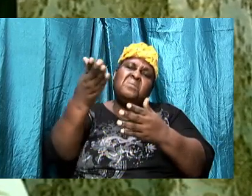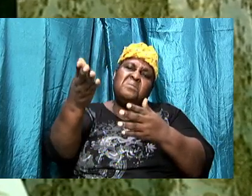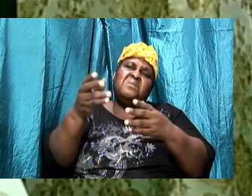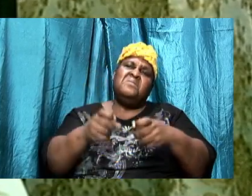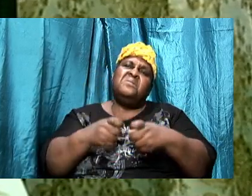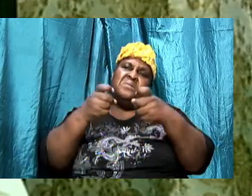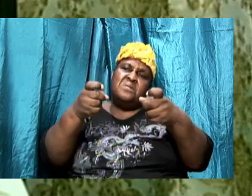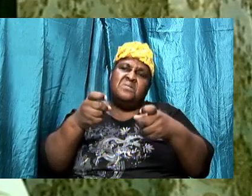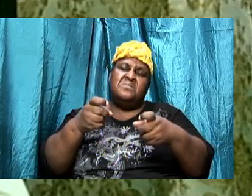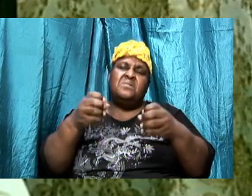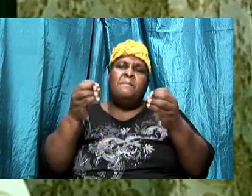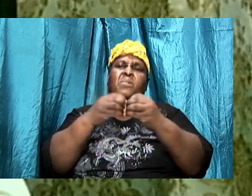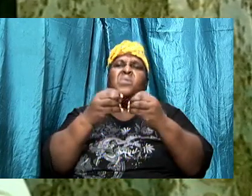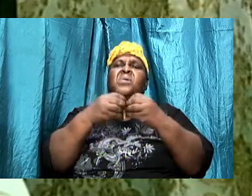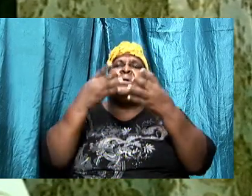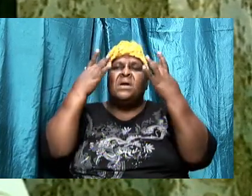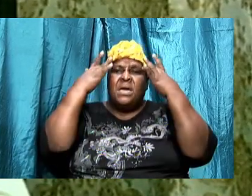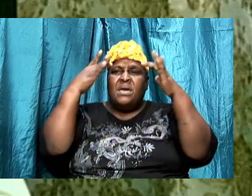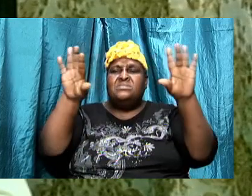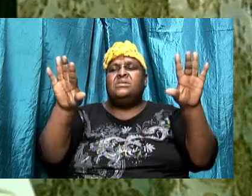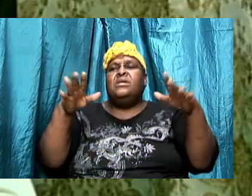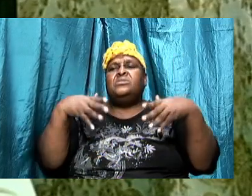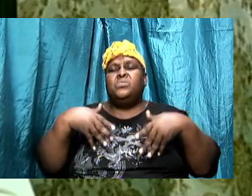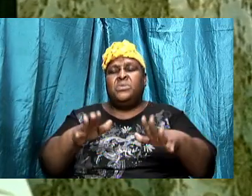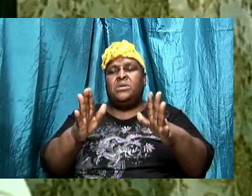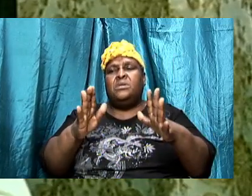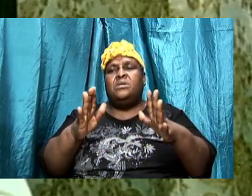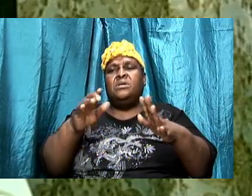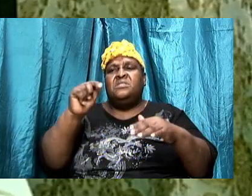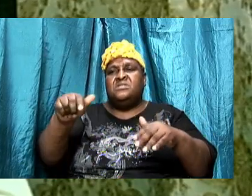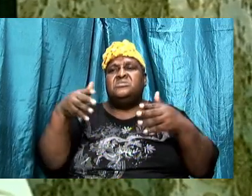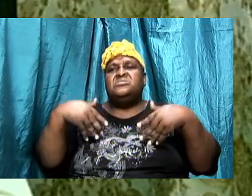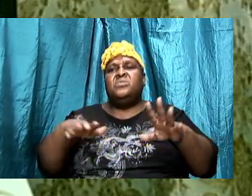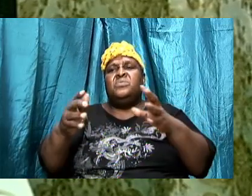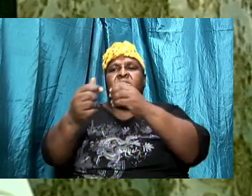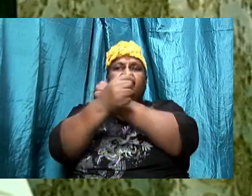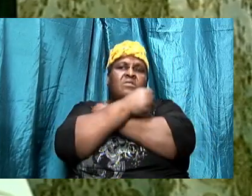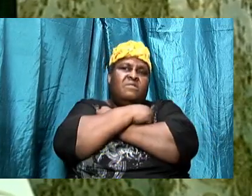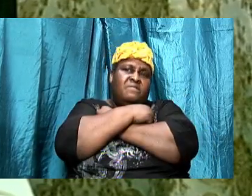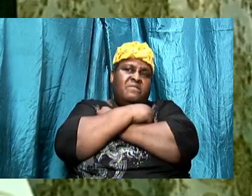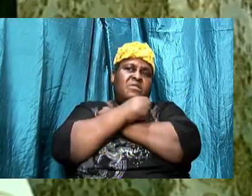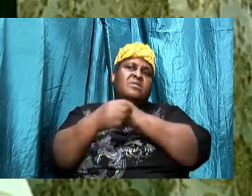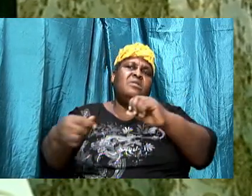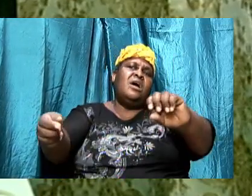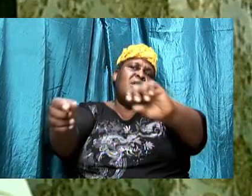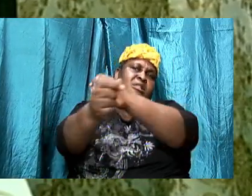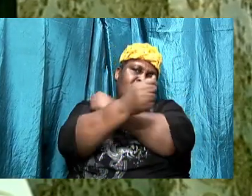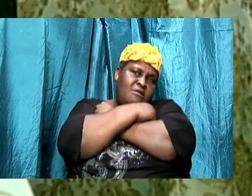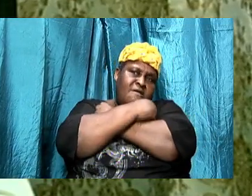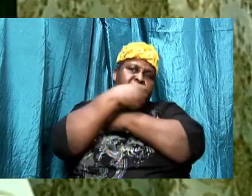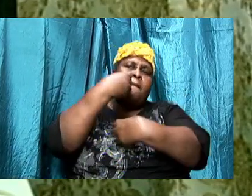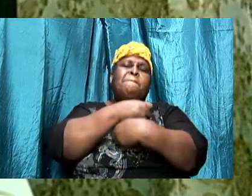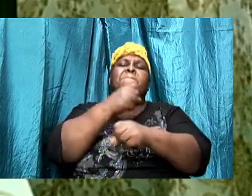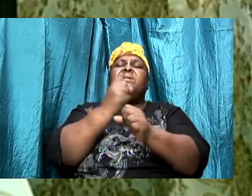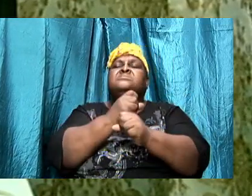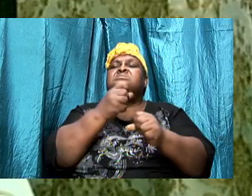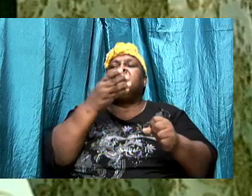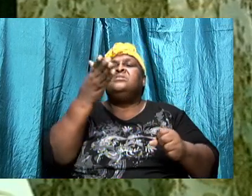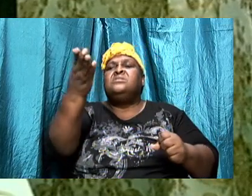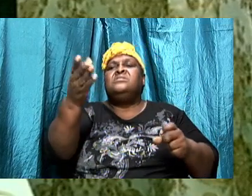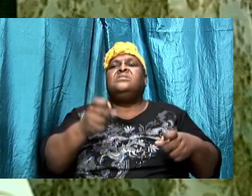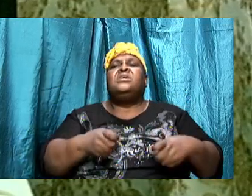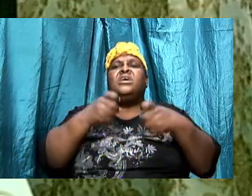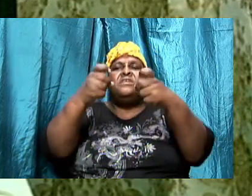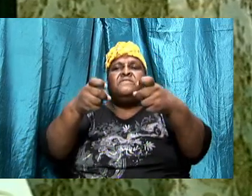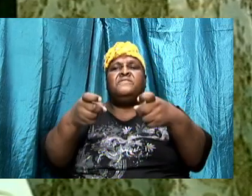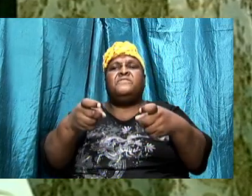more excellent way. And this is the way of love. And love is the thing that makes these gifts effective. Love is the thing